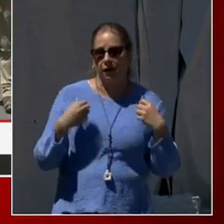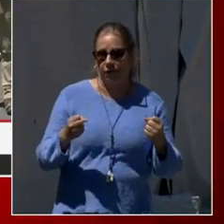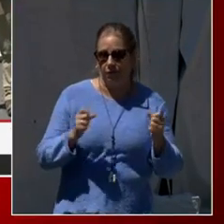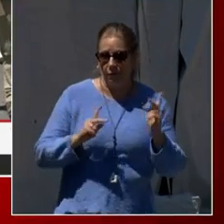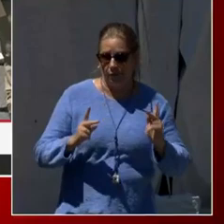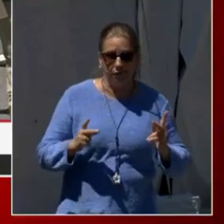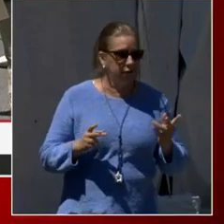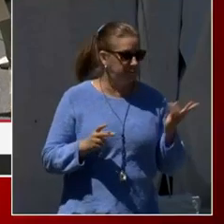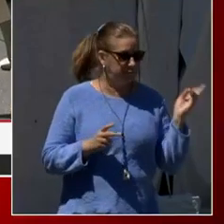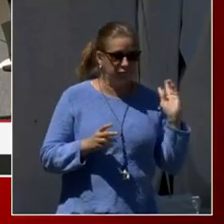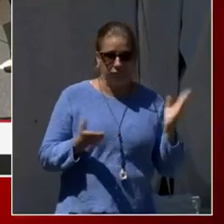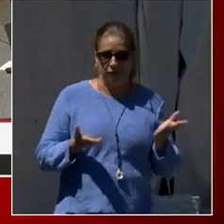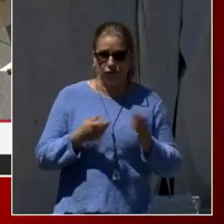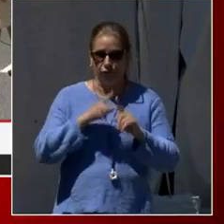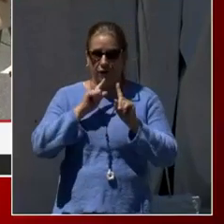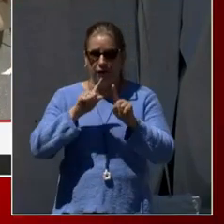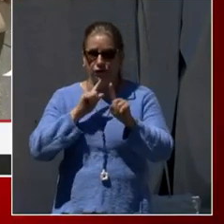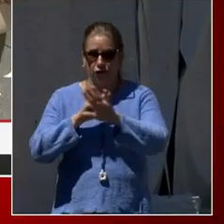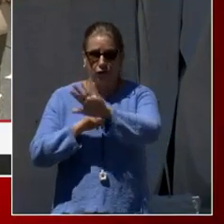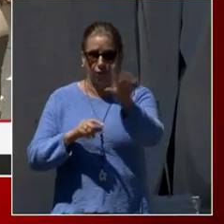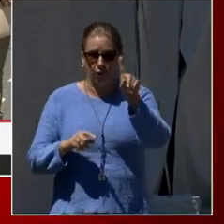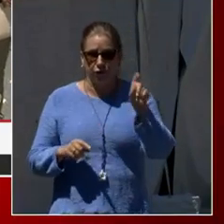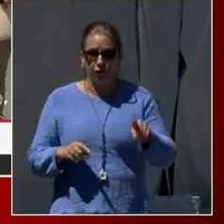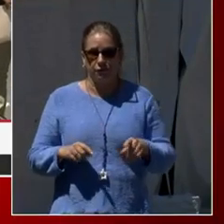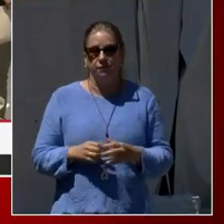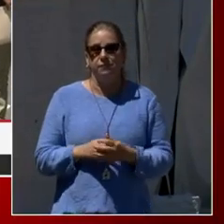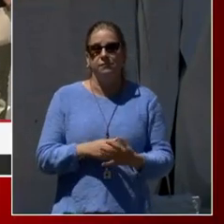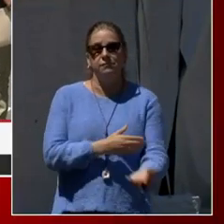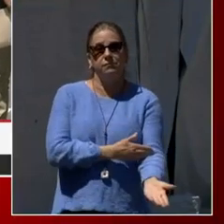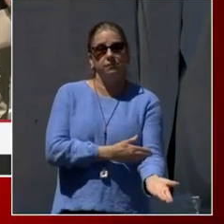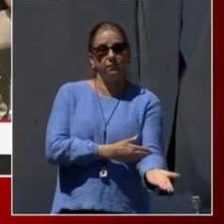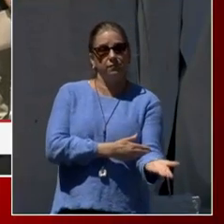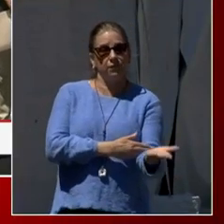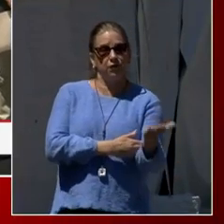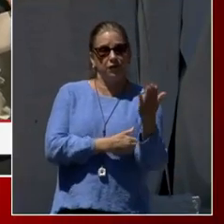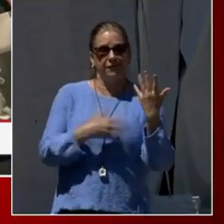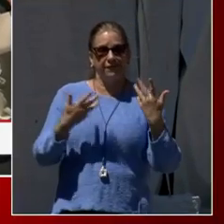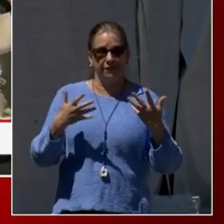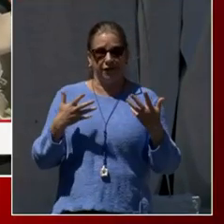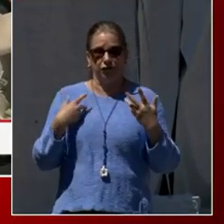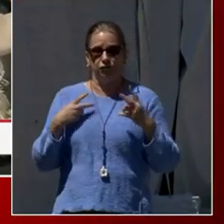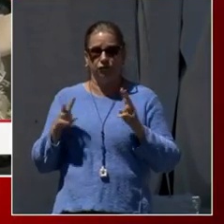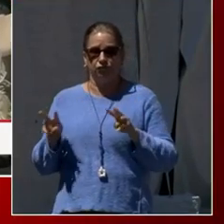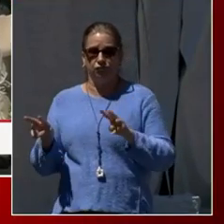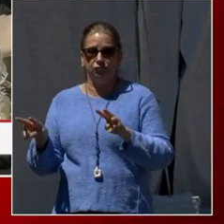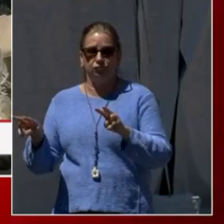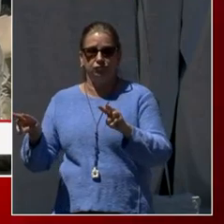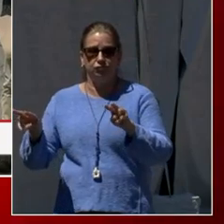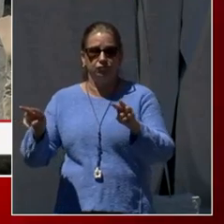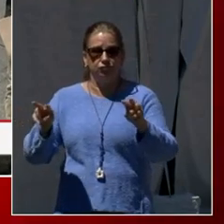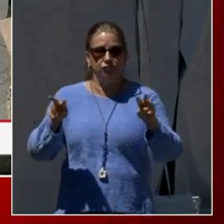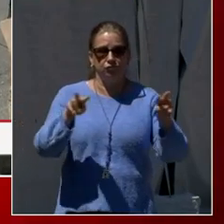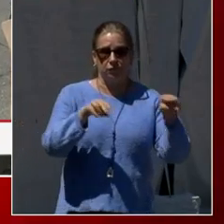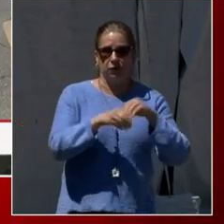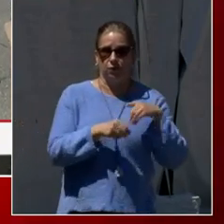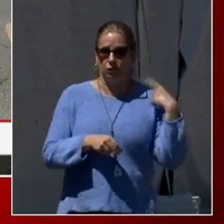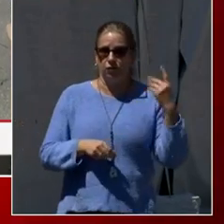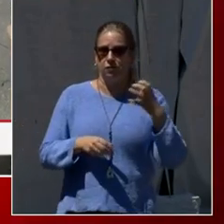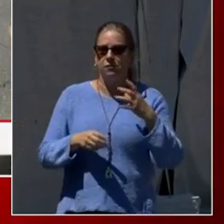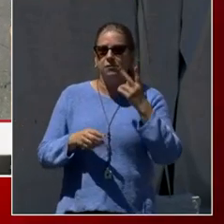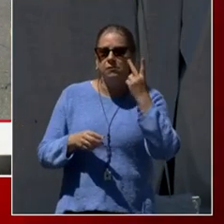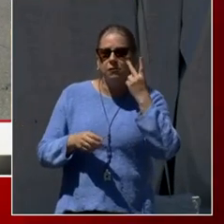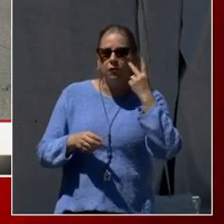morning walking around the city to assess damage, and there is significant damage in the downtown